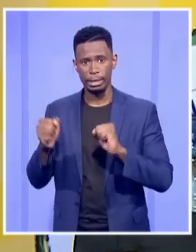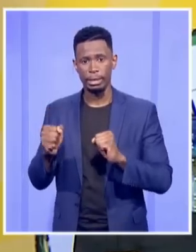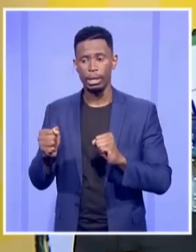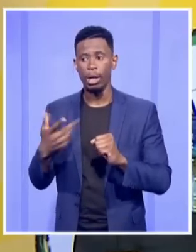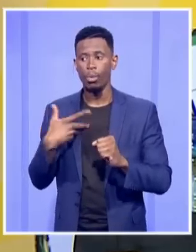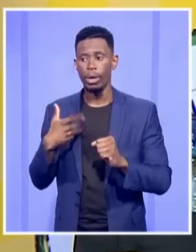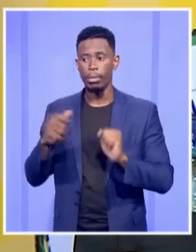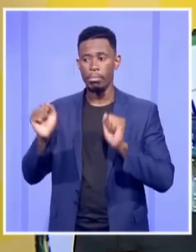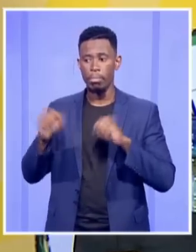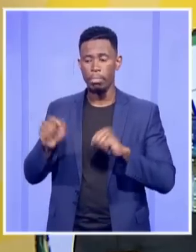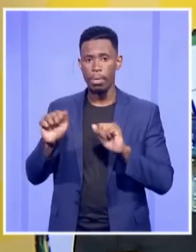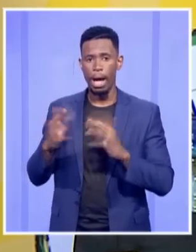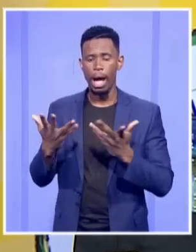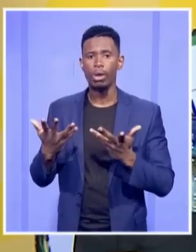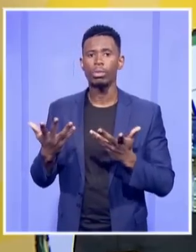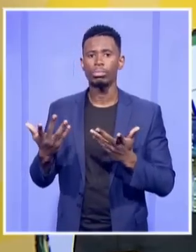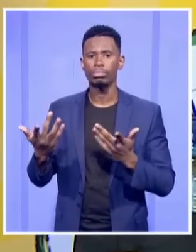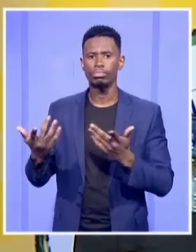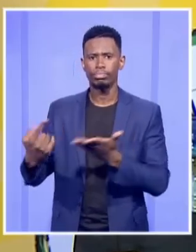debates.